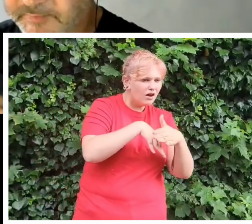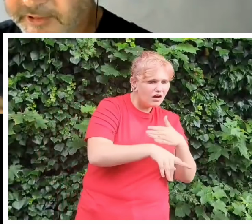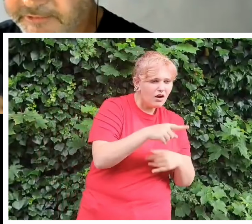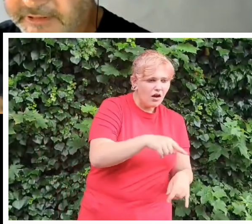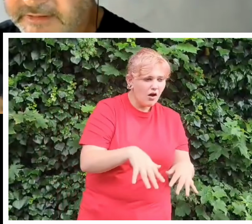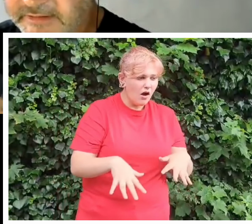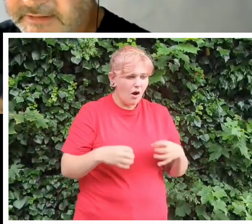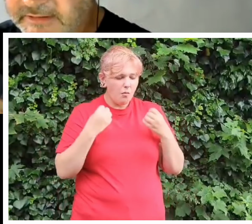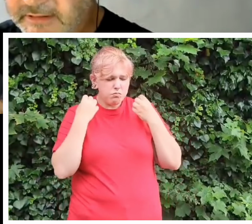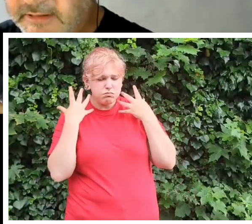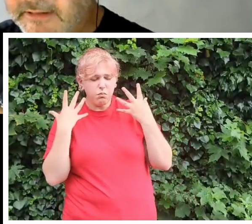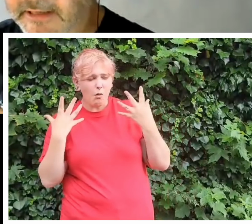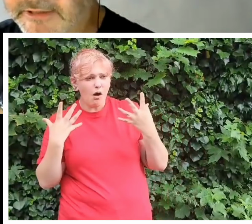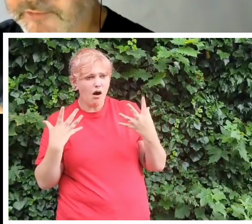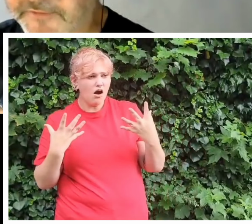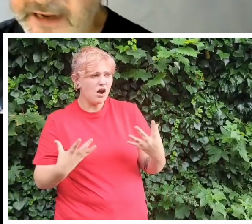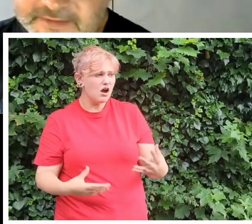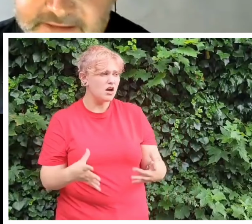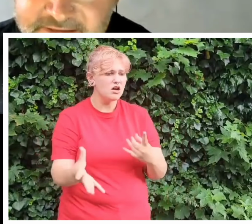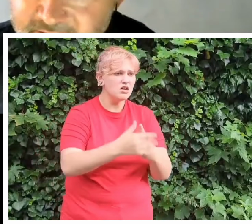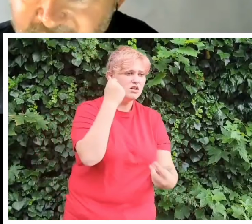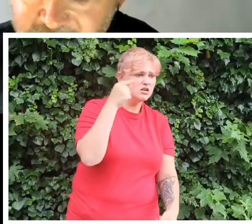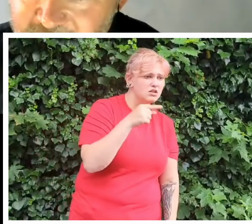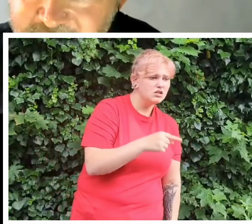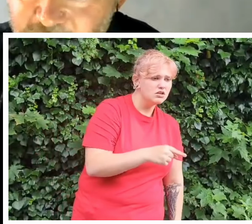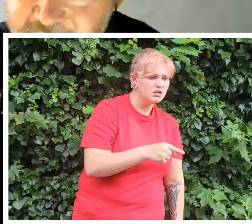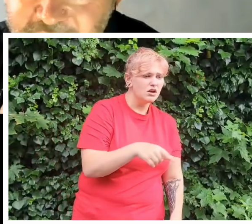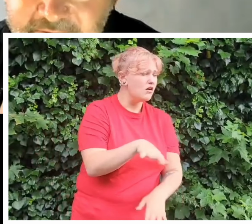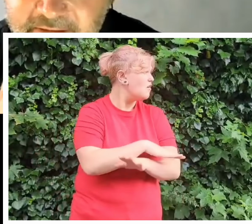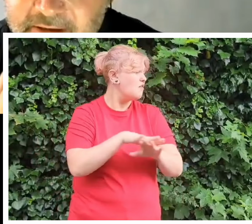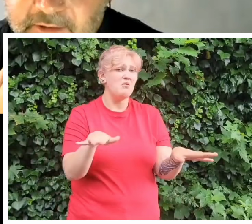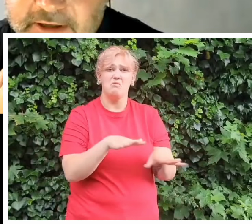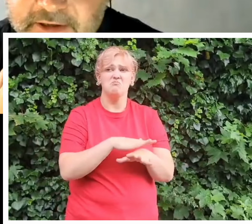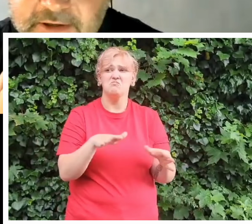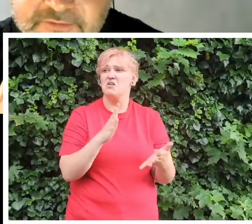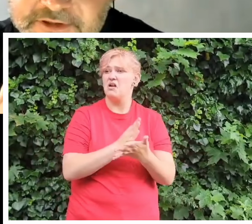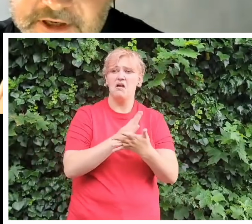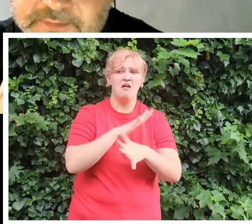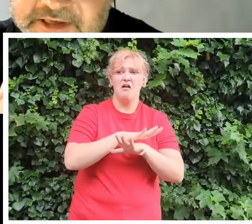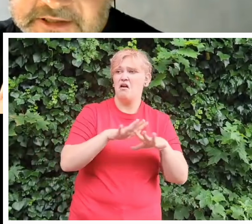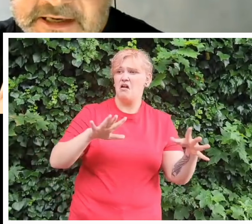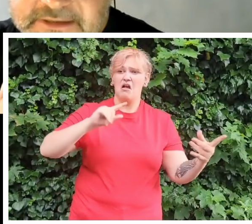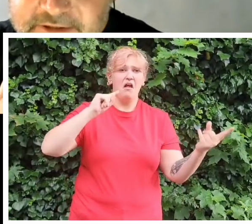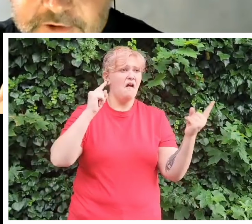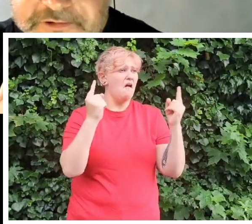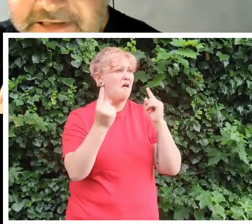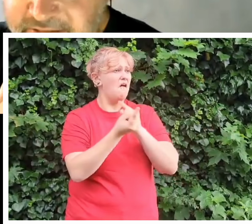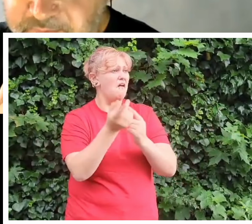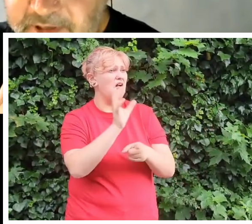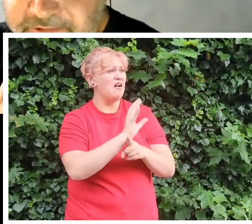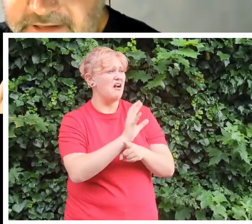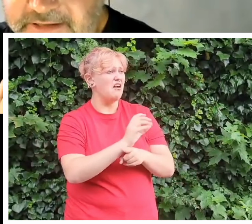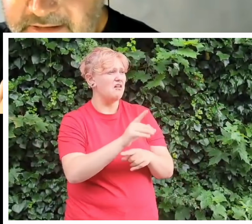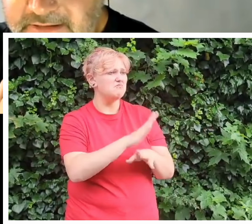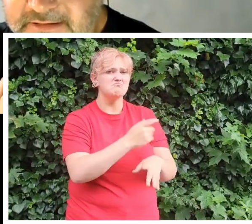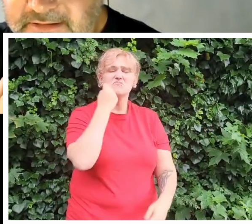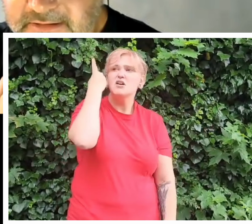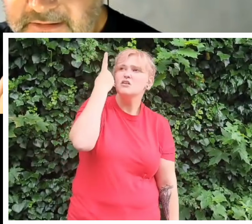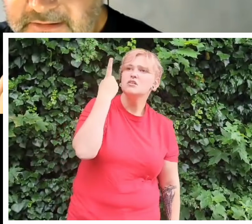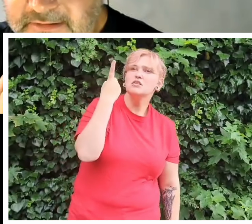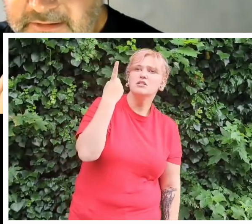that experience and to have had this, it's not even, I can't even term this an interview, an